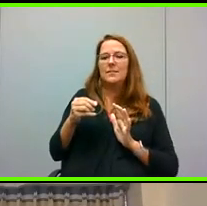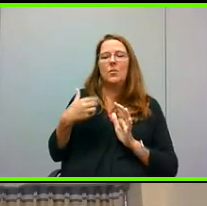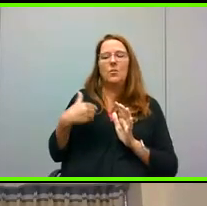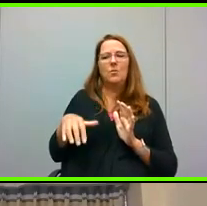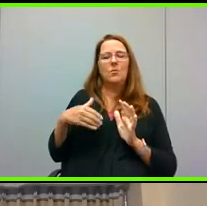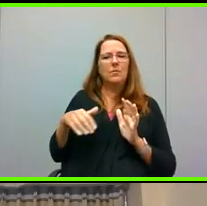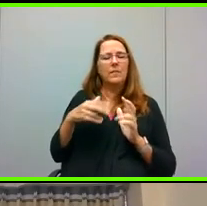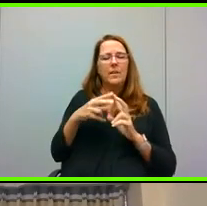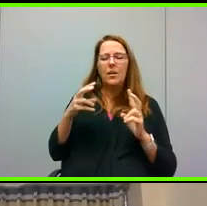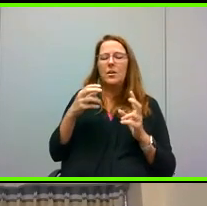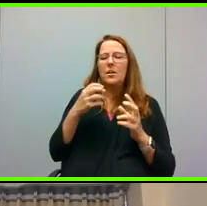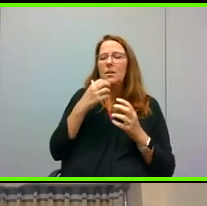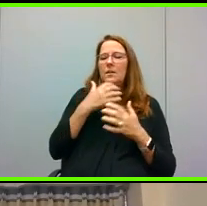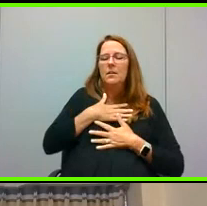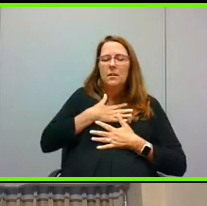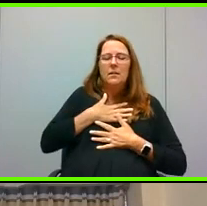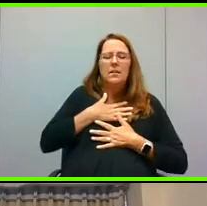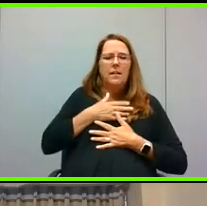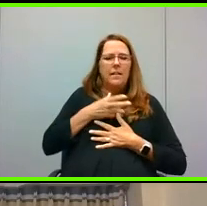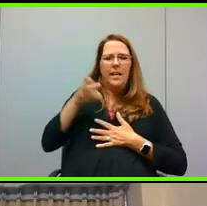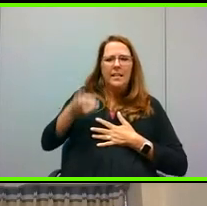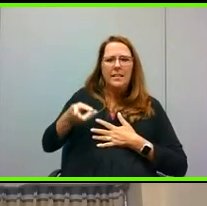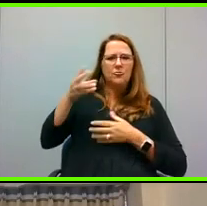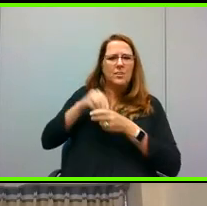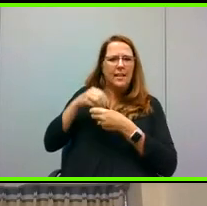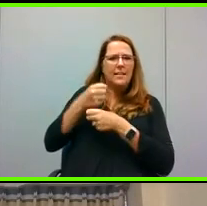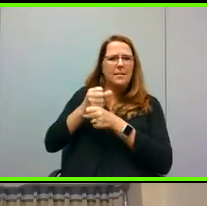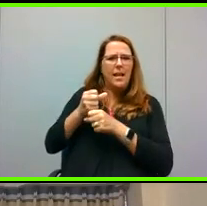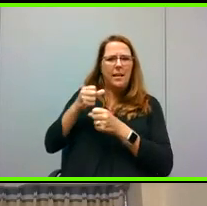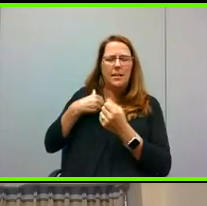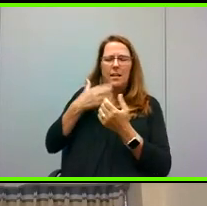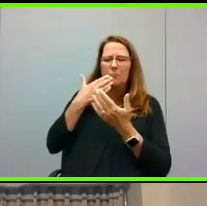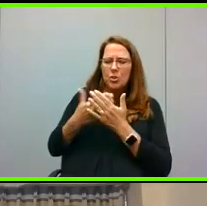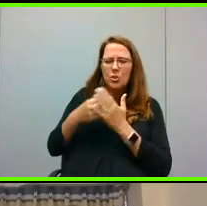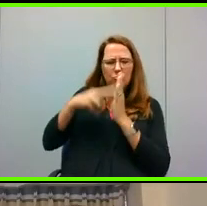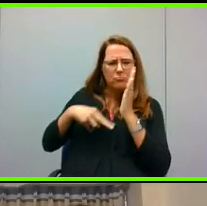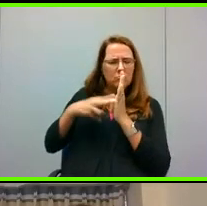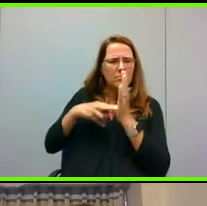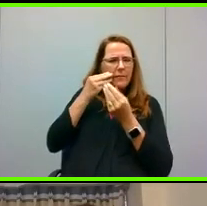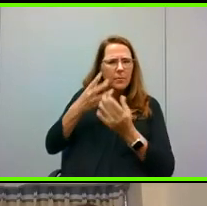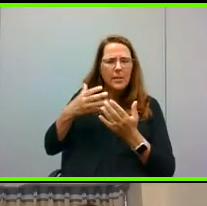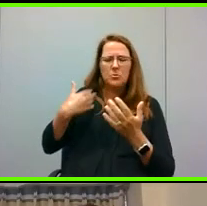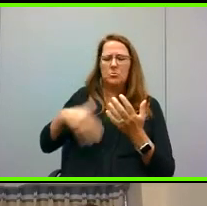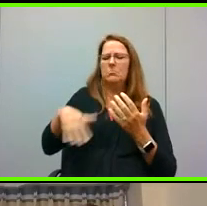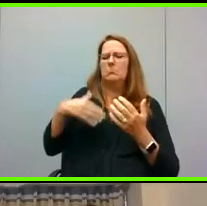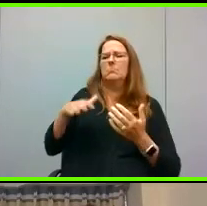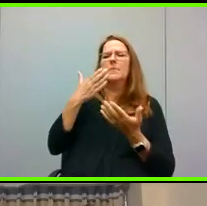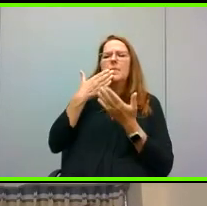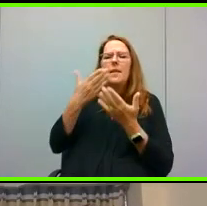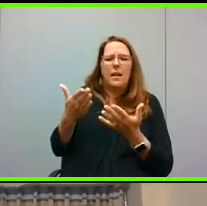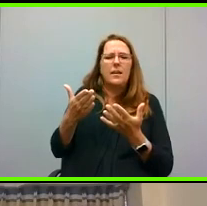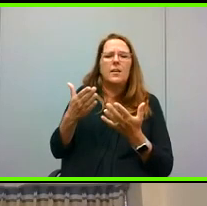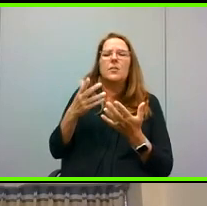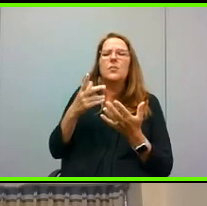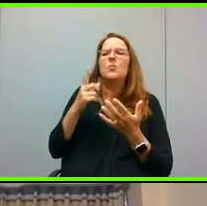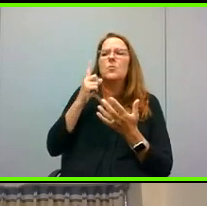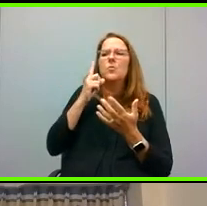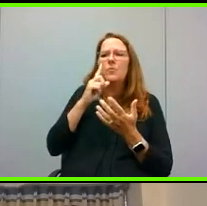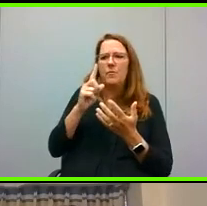and history in the making, and good to read the information. Thanks for acknowledging our